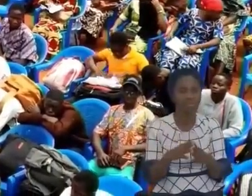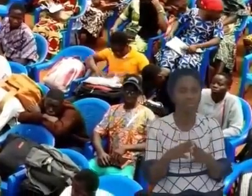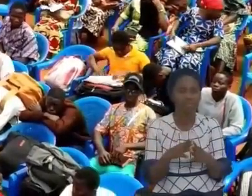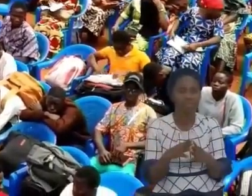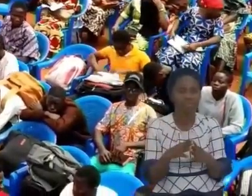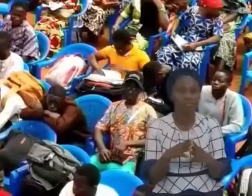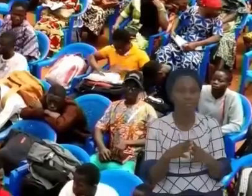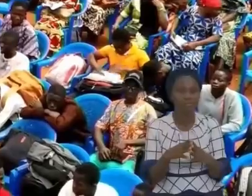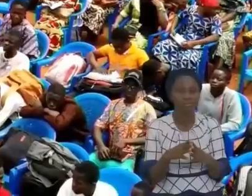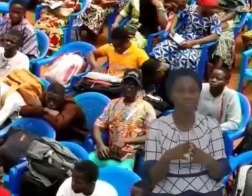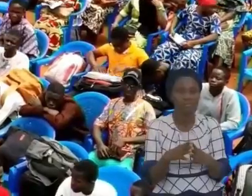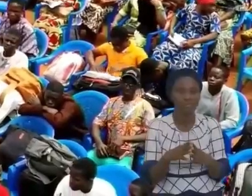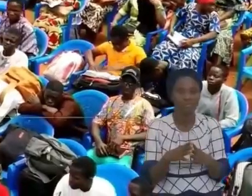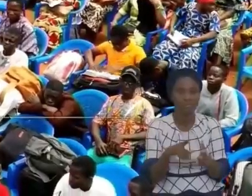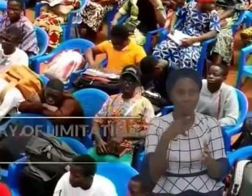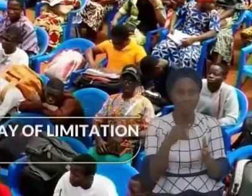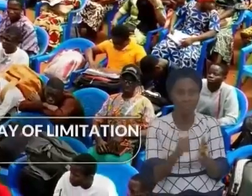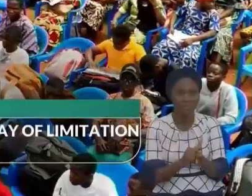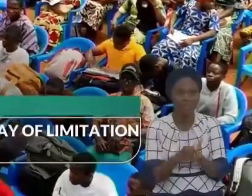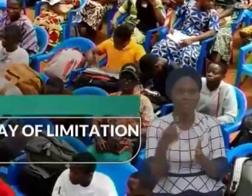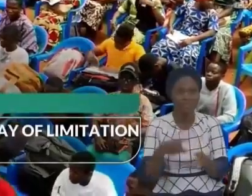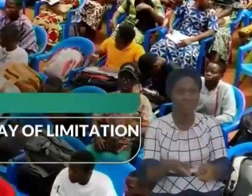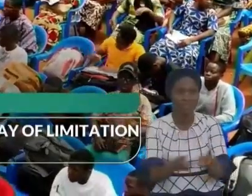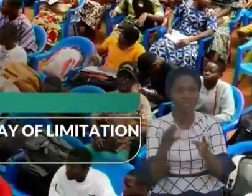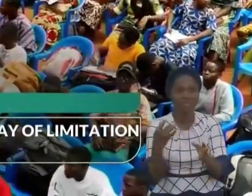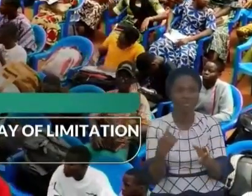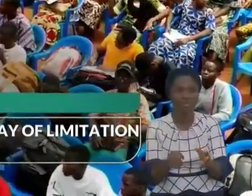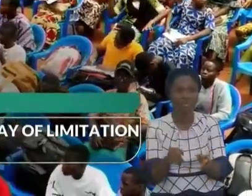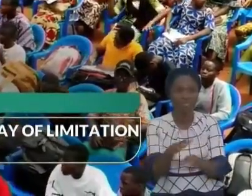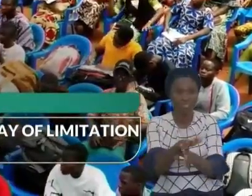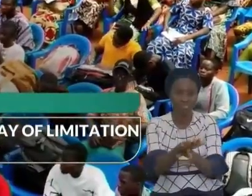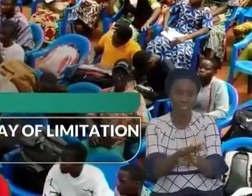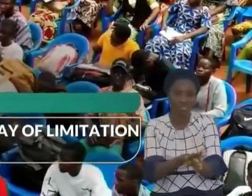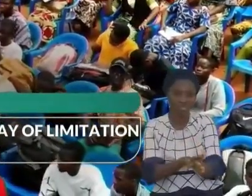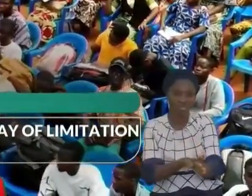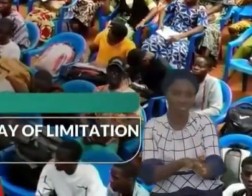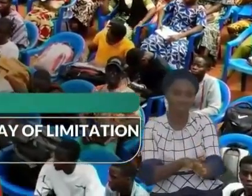slothful is an edge of thorns.